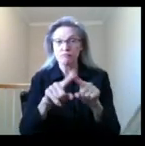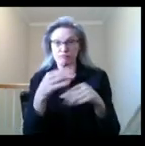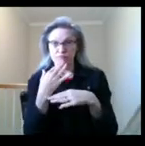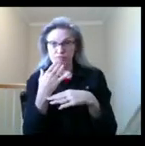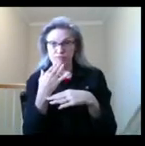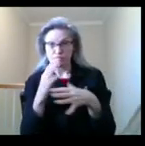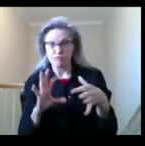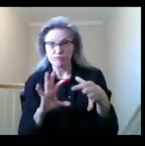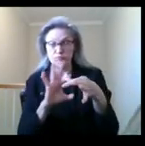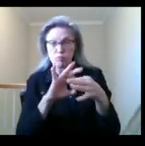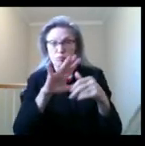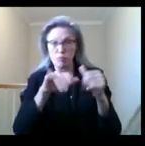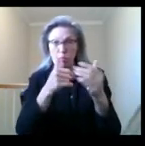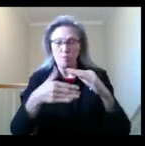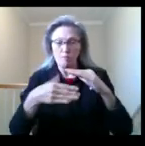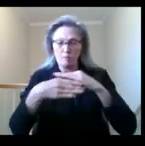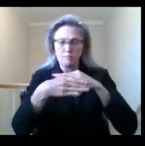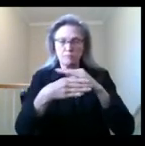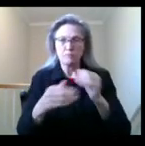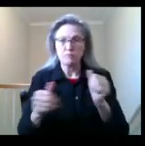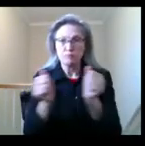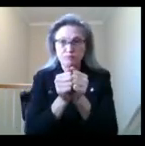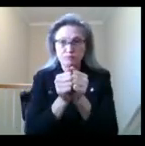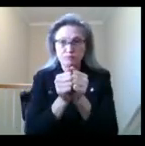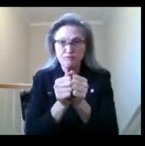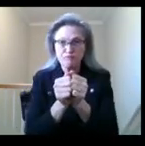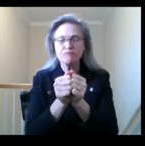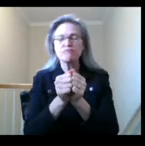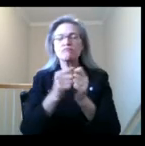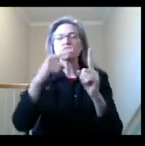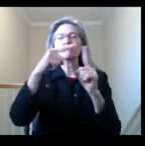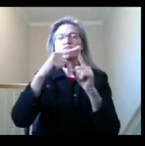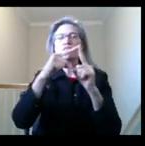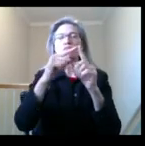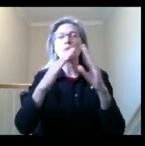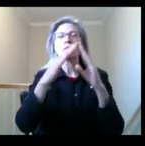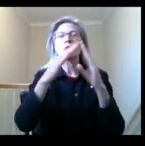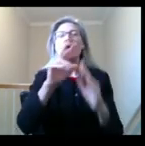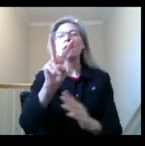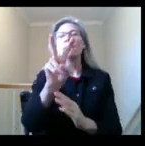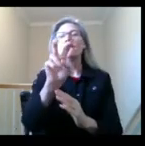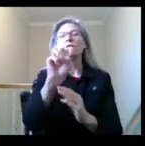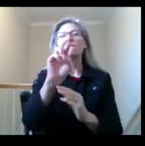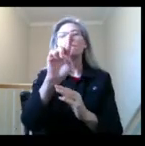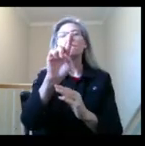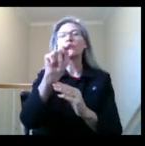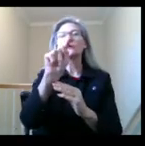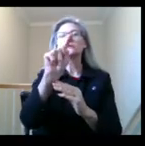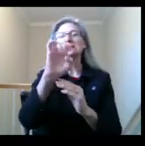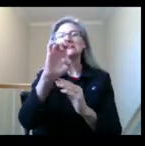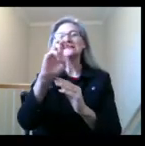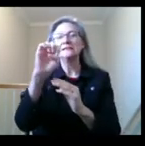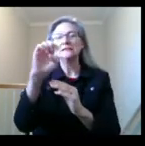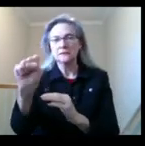I connect all of the edges together, I get vertices here. So let's draw those out.